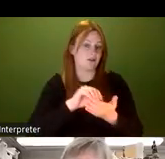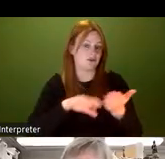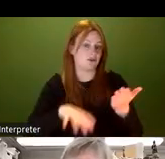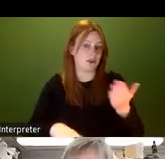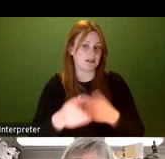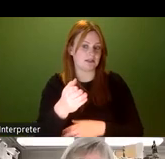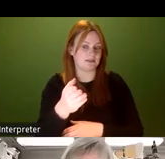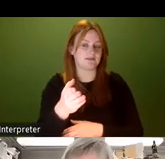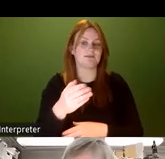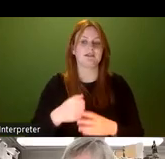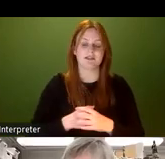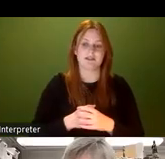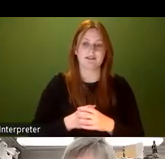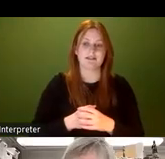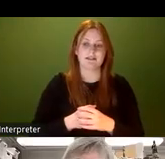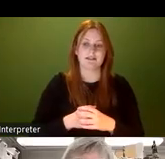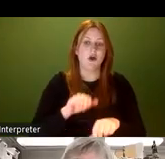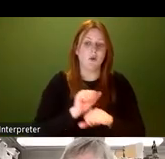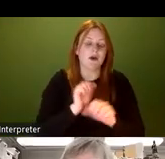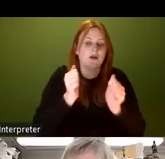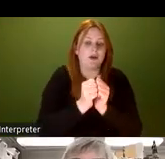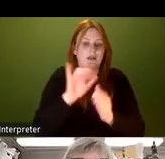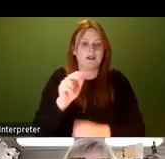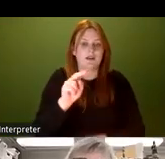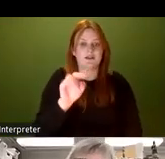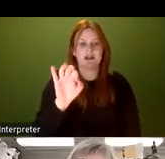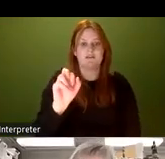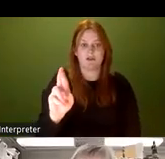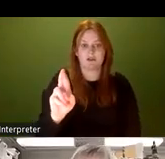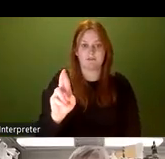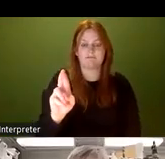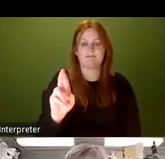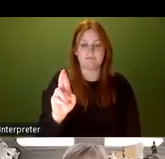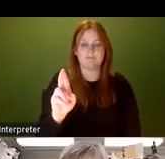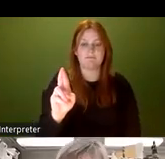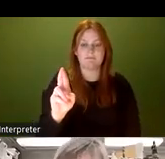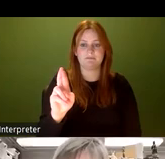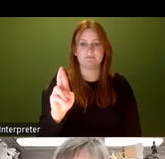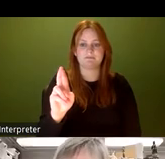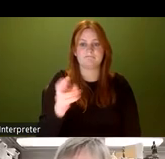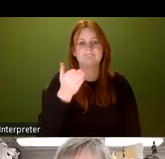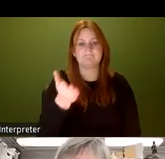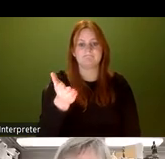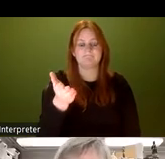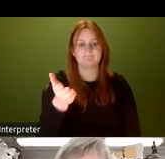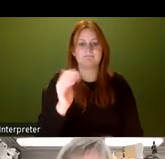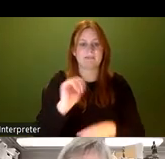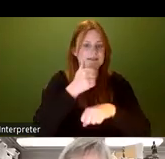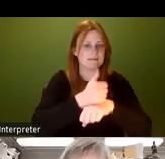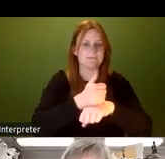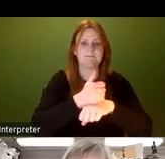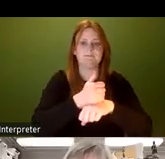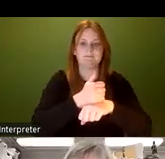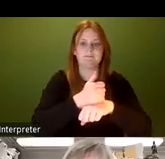of working with Jennifer. And there it is, installed